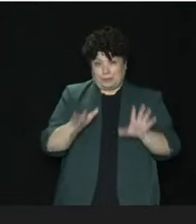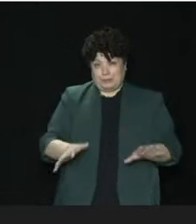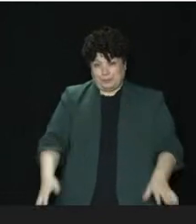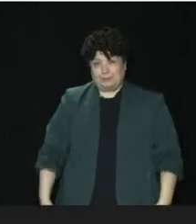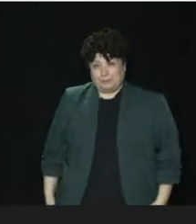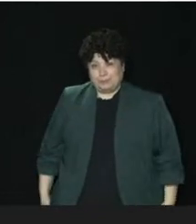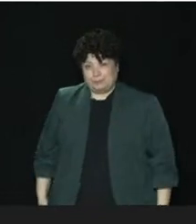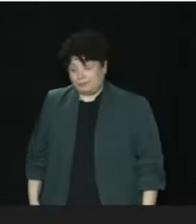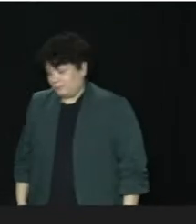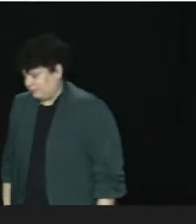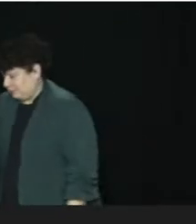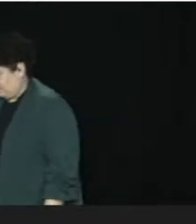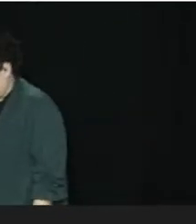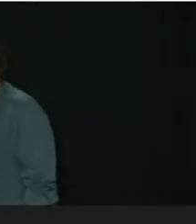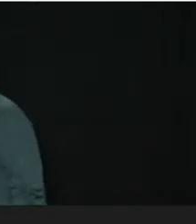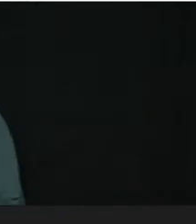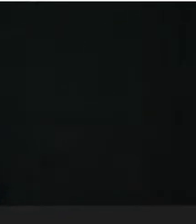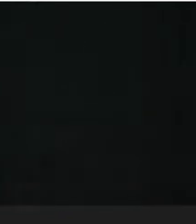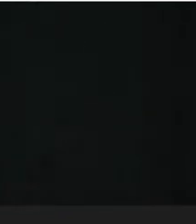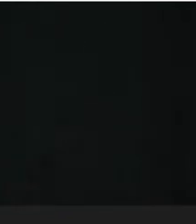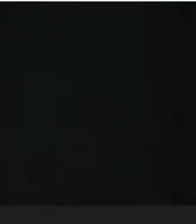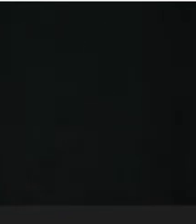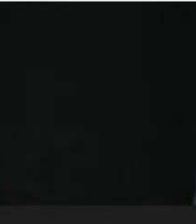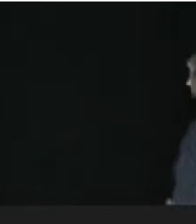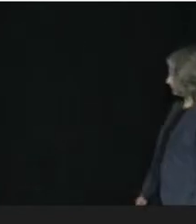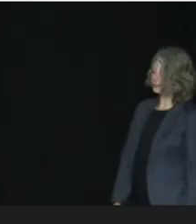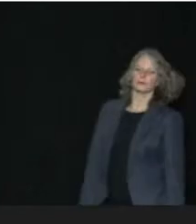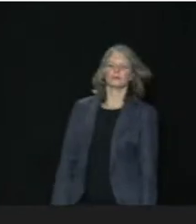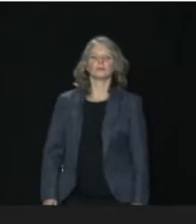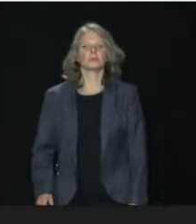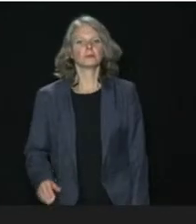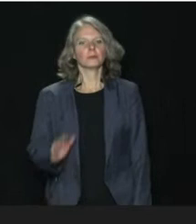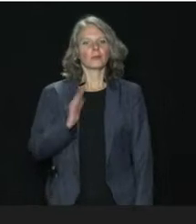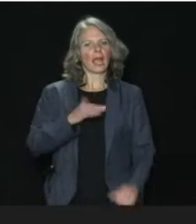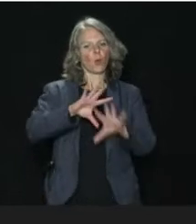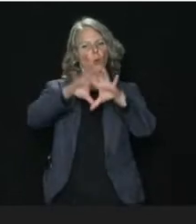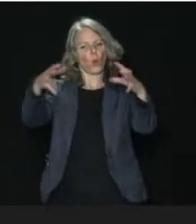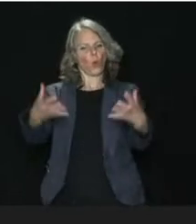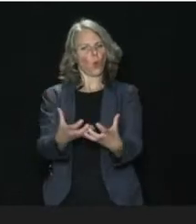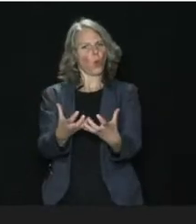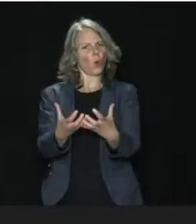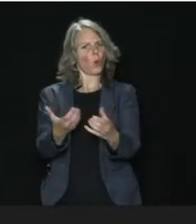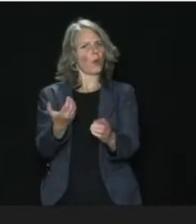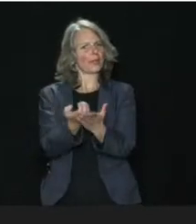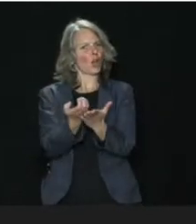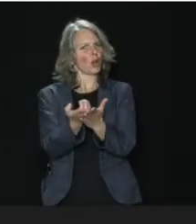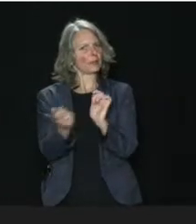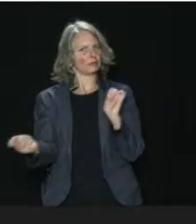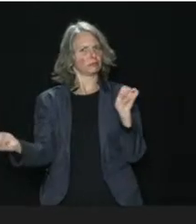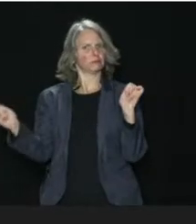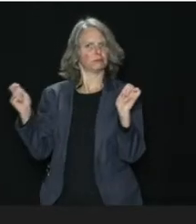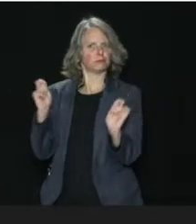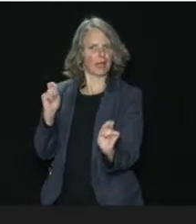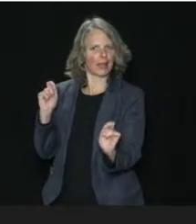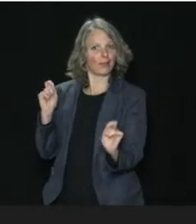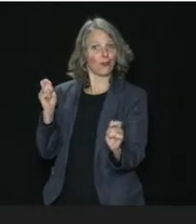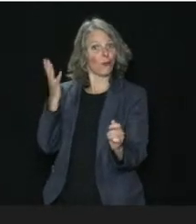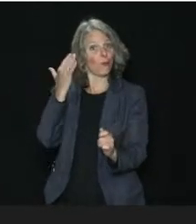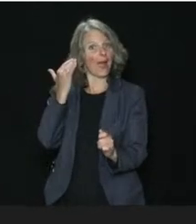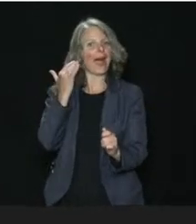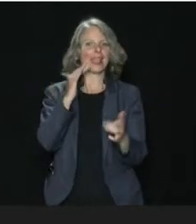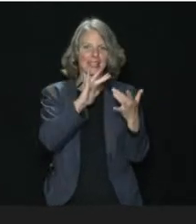in a global economy that has greatly changed over the last few years with the arrival of the web giants,